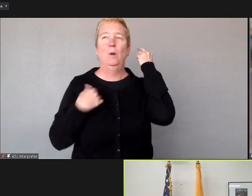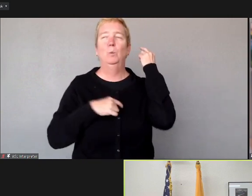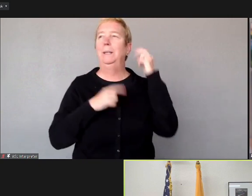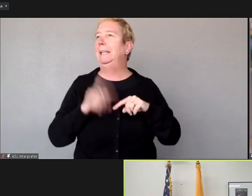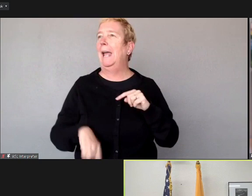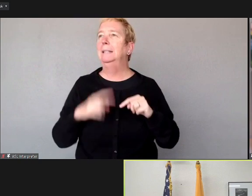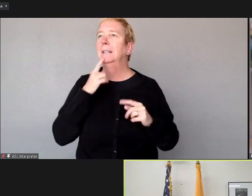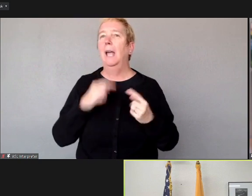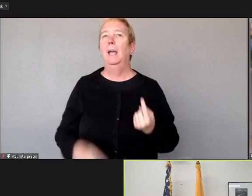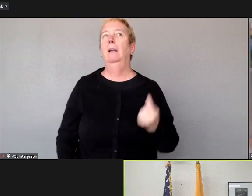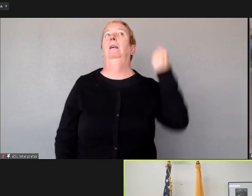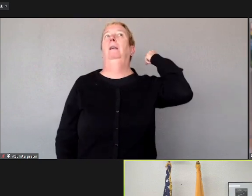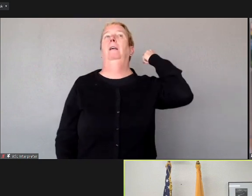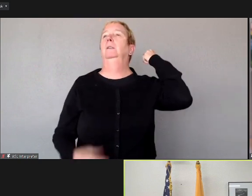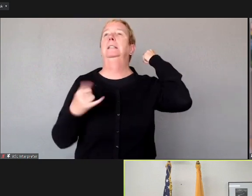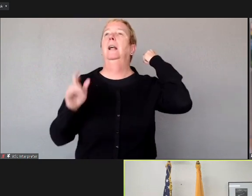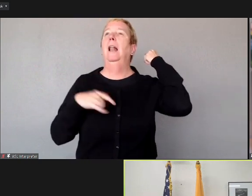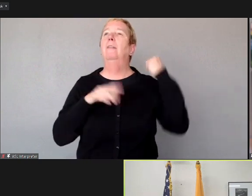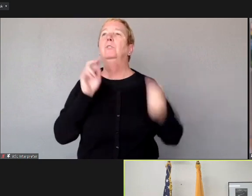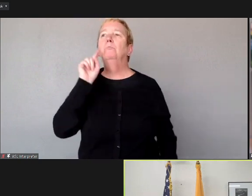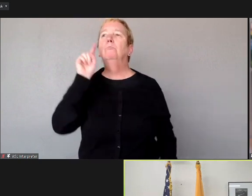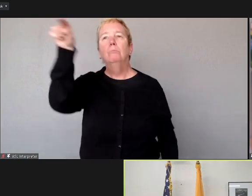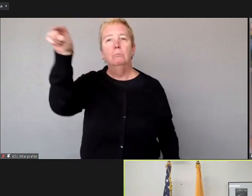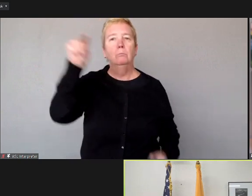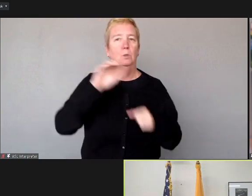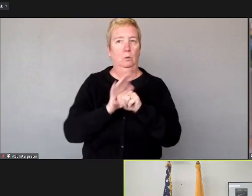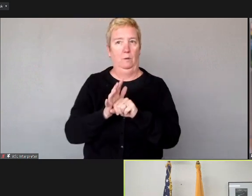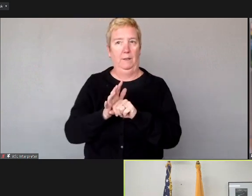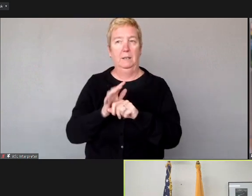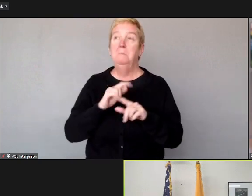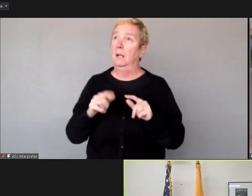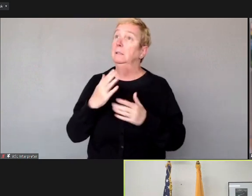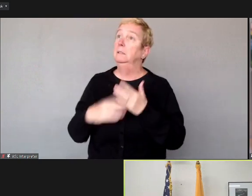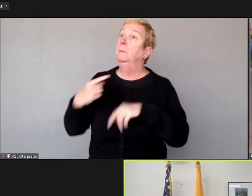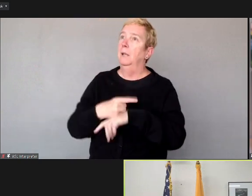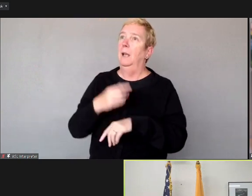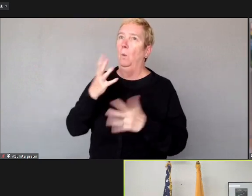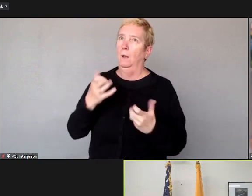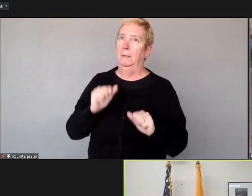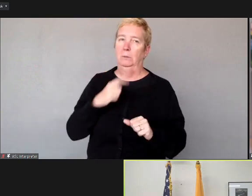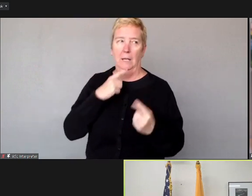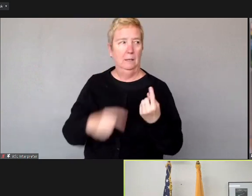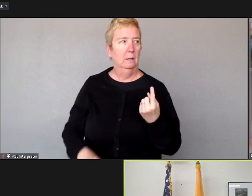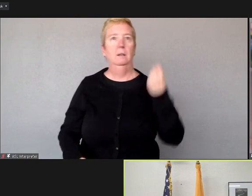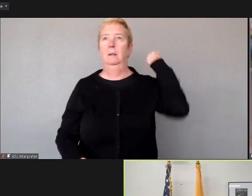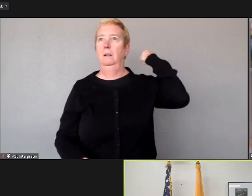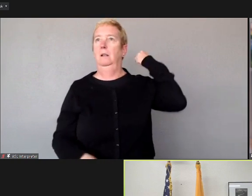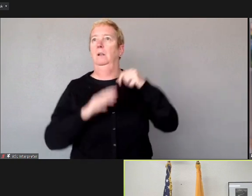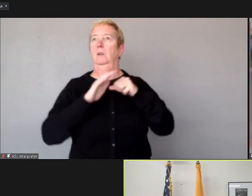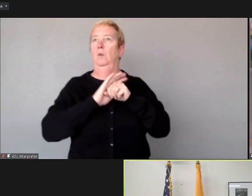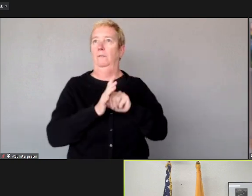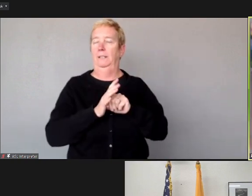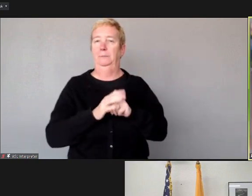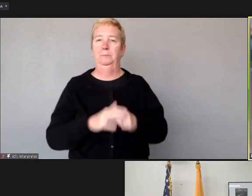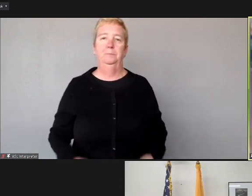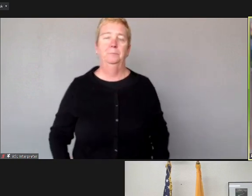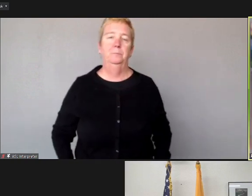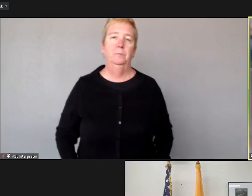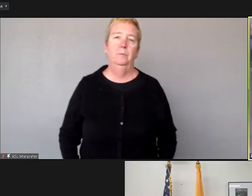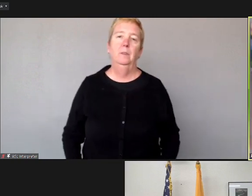this pandemic, and say, we actually, there were a lot of people who